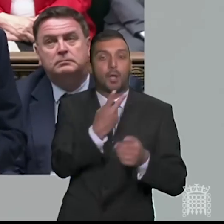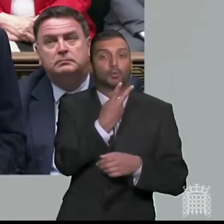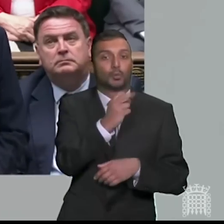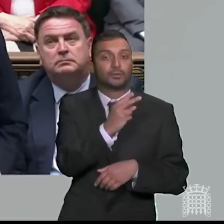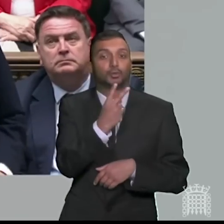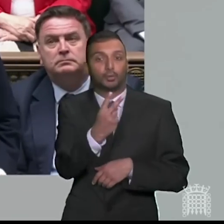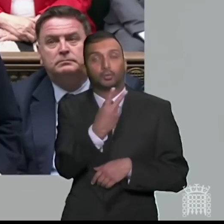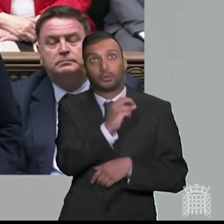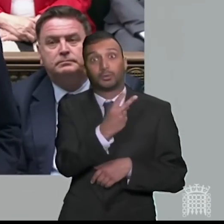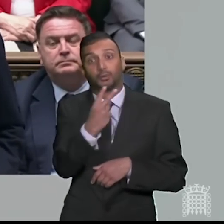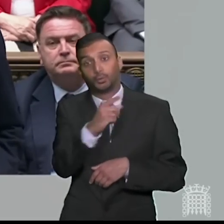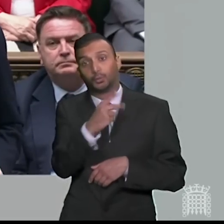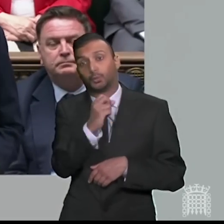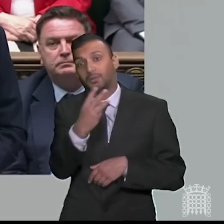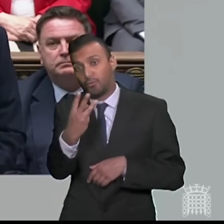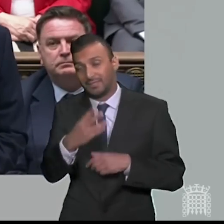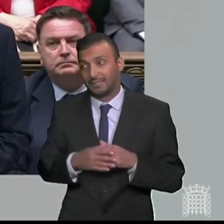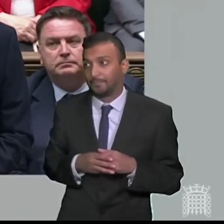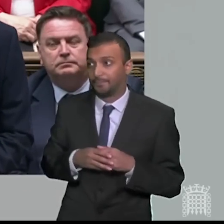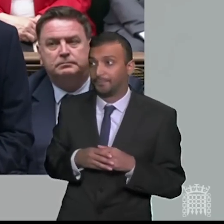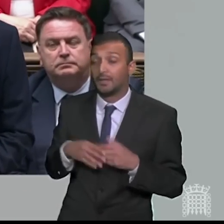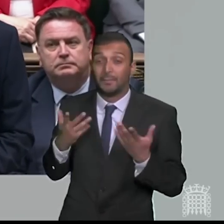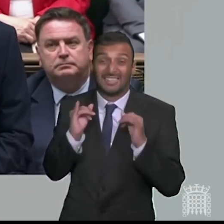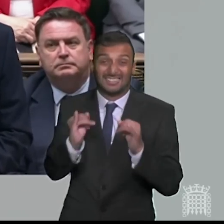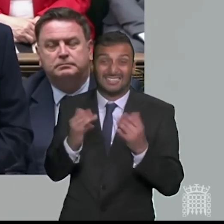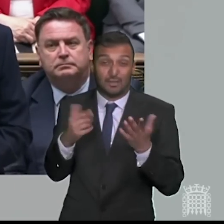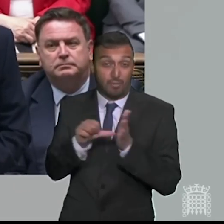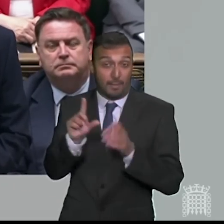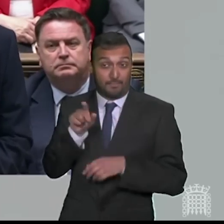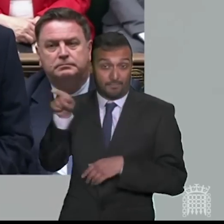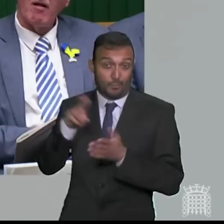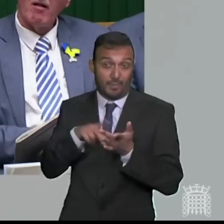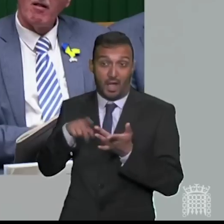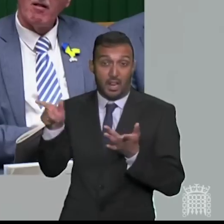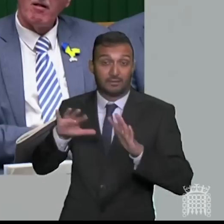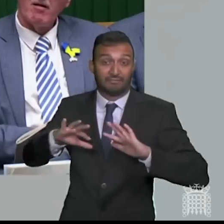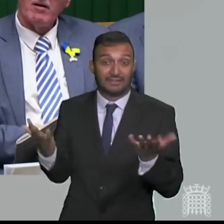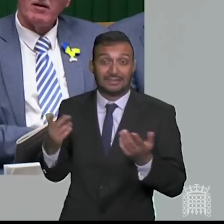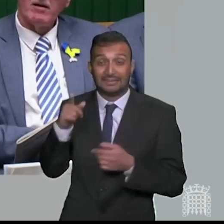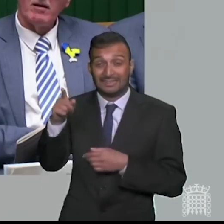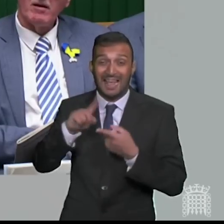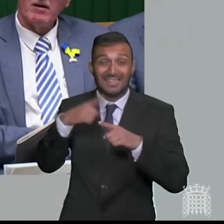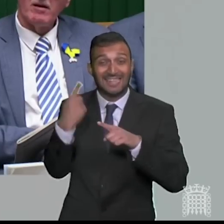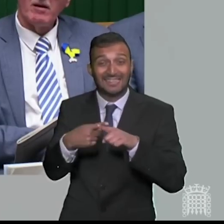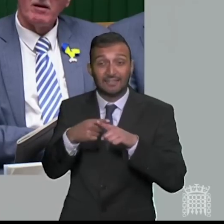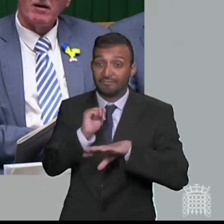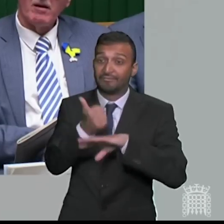course it is the case that the absence of a Northern Ireland executive is exacerbating the severe challenges that the healthcare service in